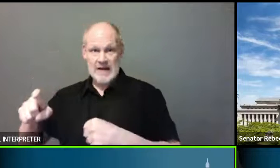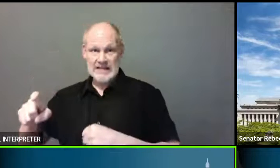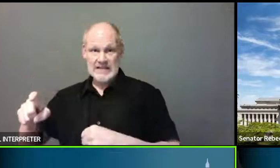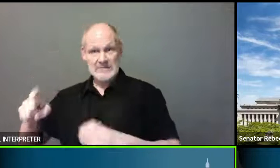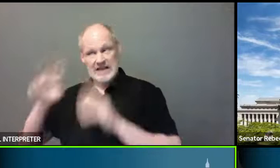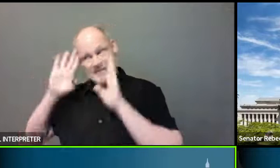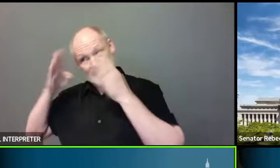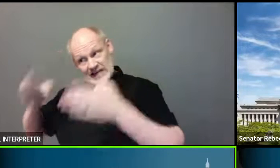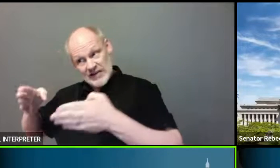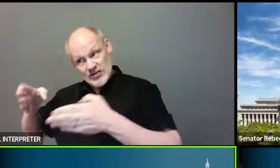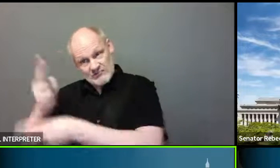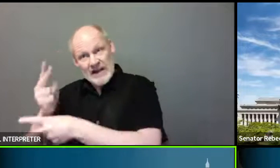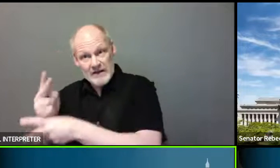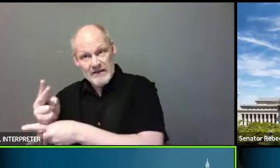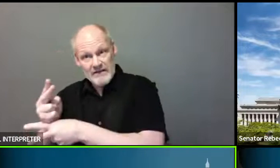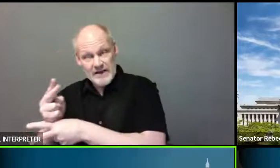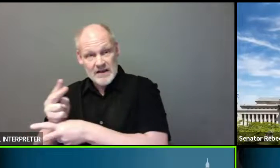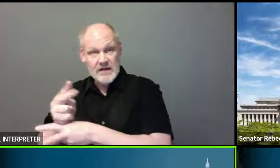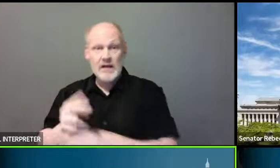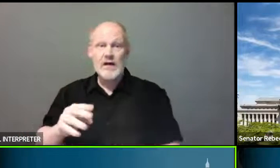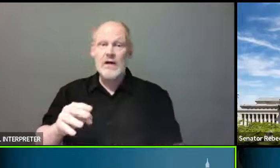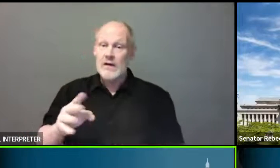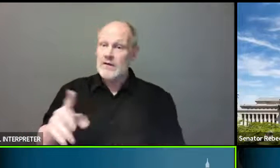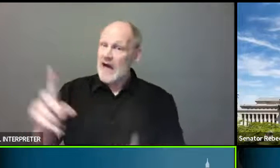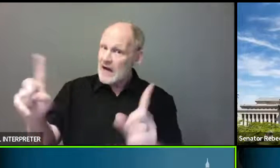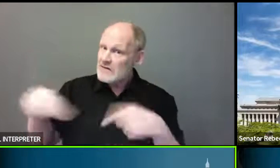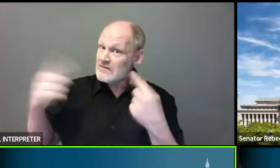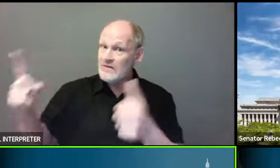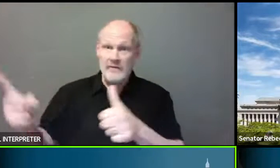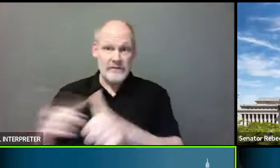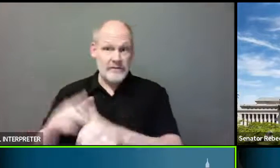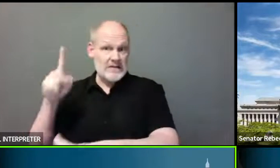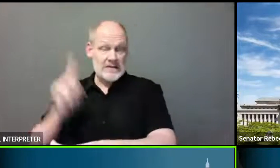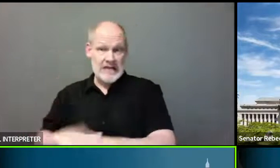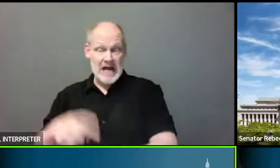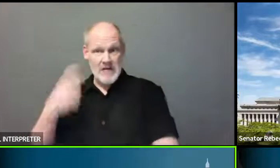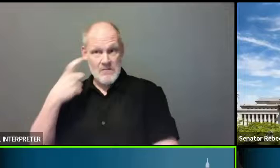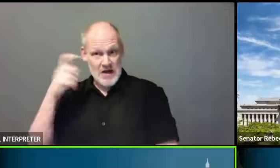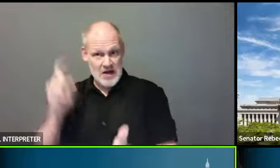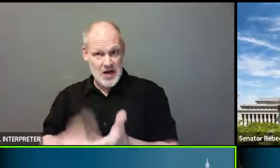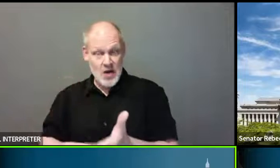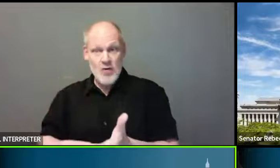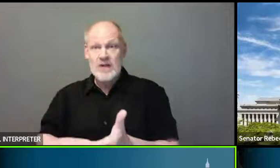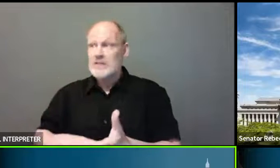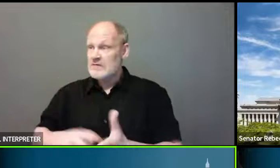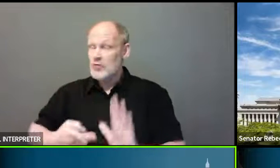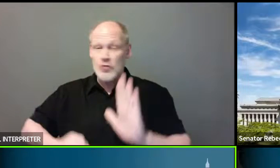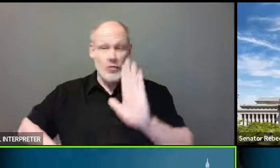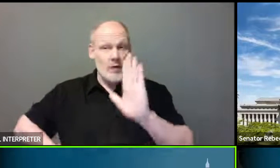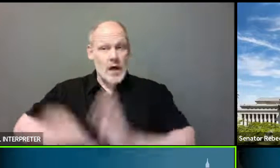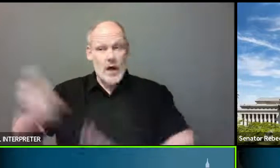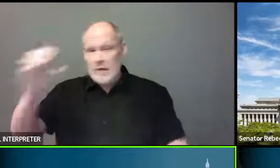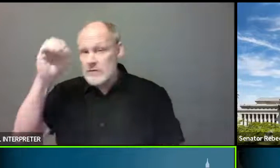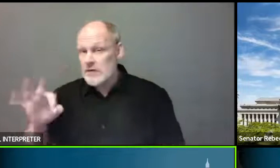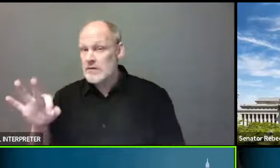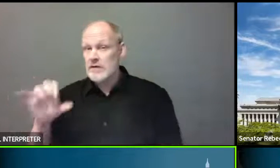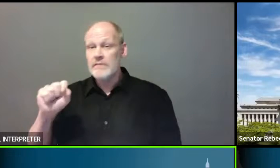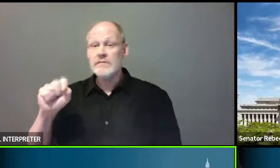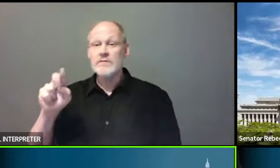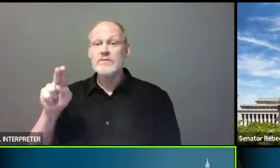seen such an increase in suicidal ideation and actual suicidal